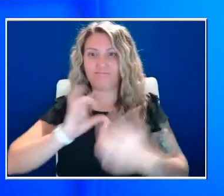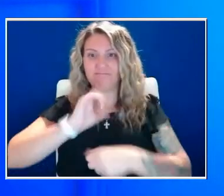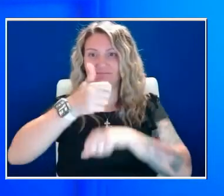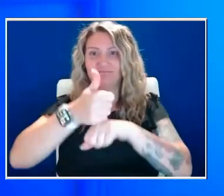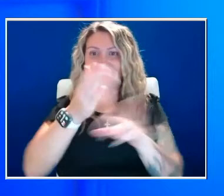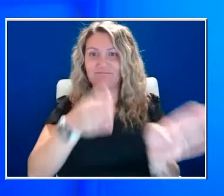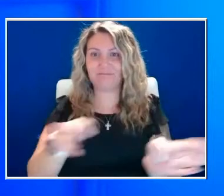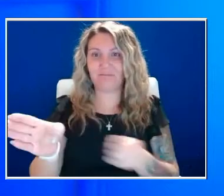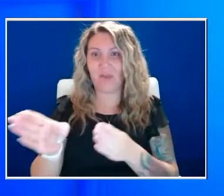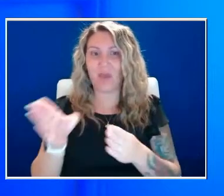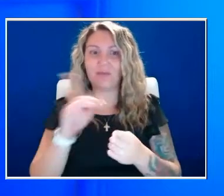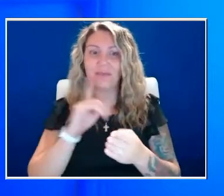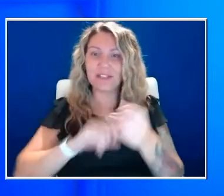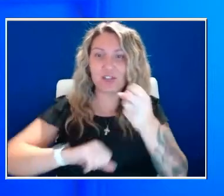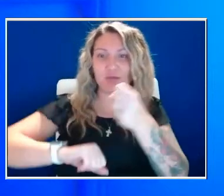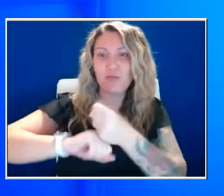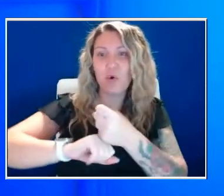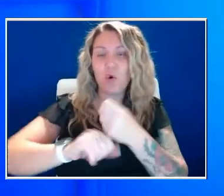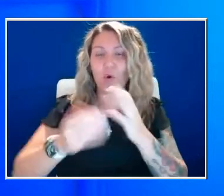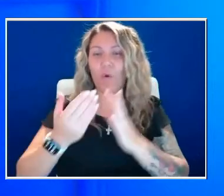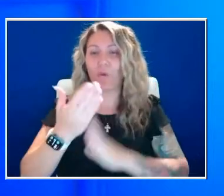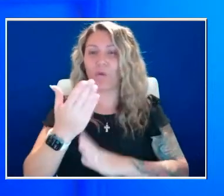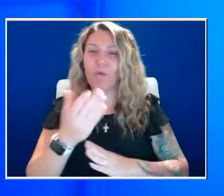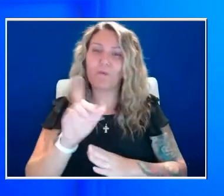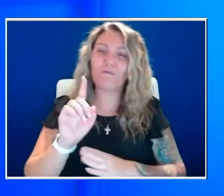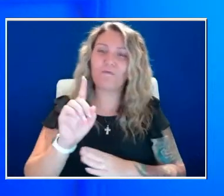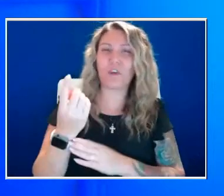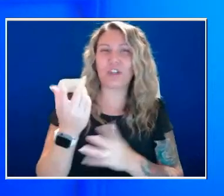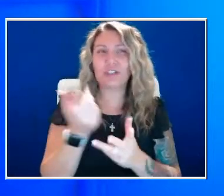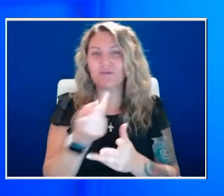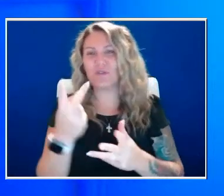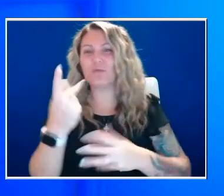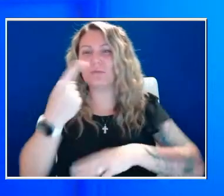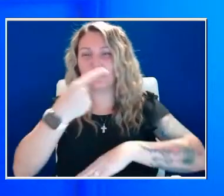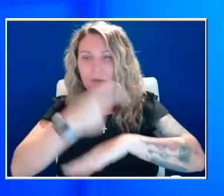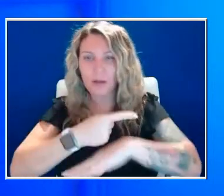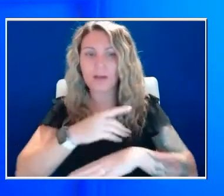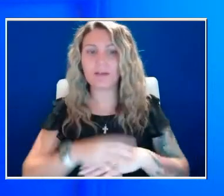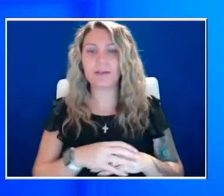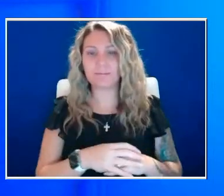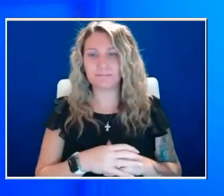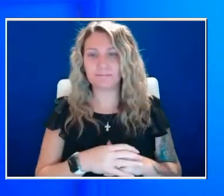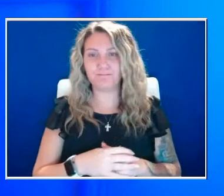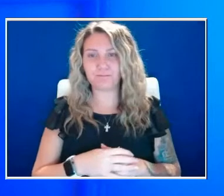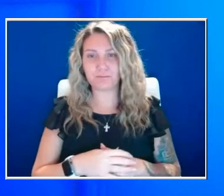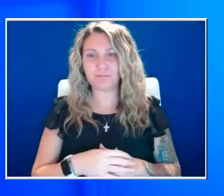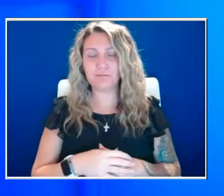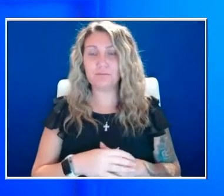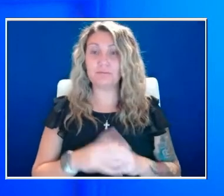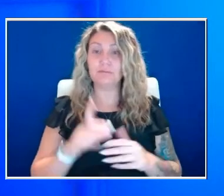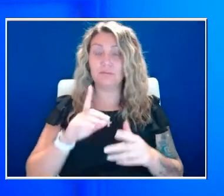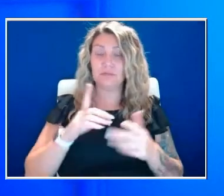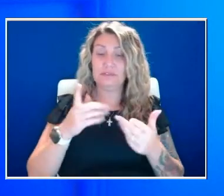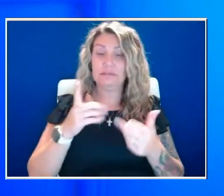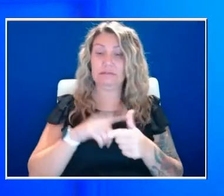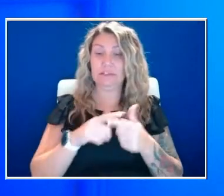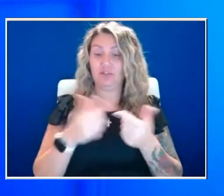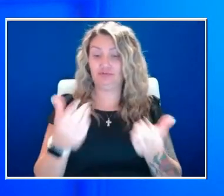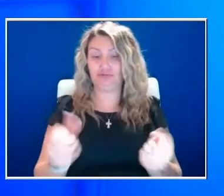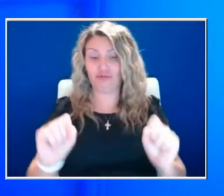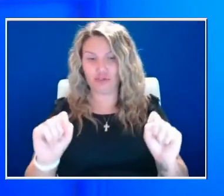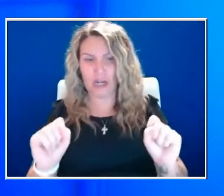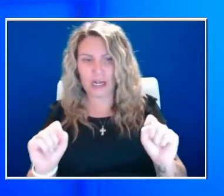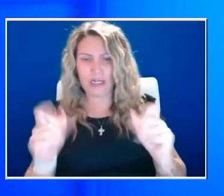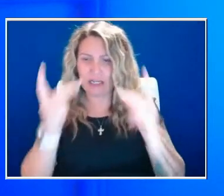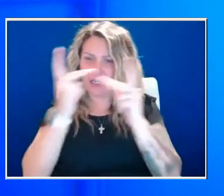her through those first days, and try to weigh the